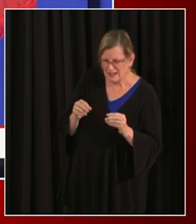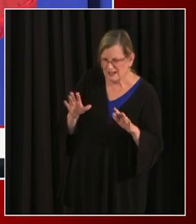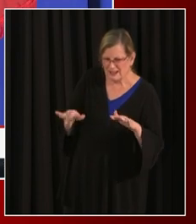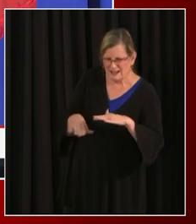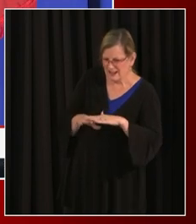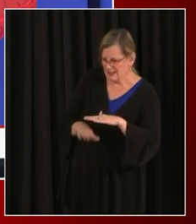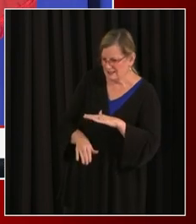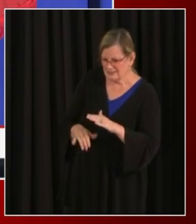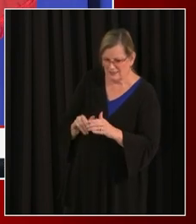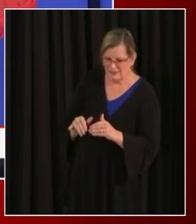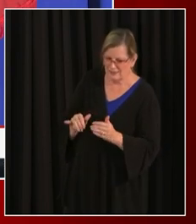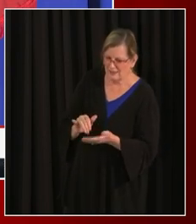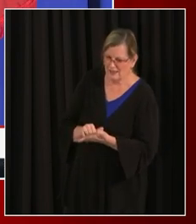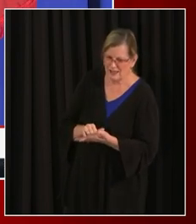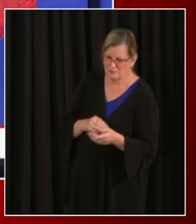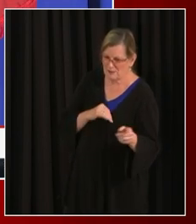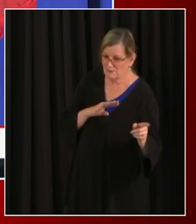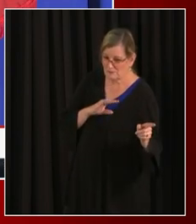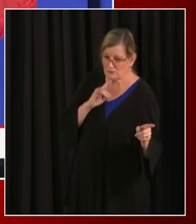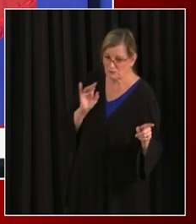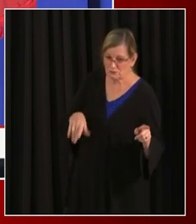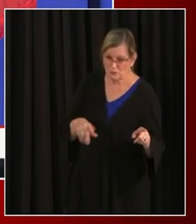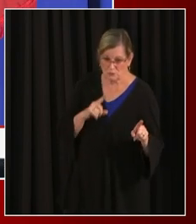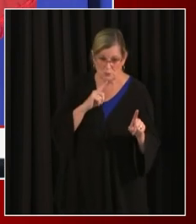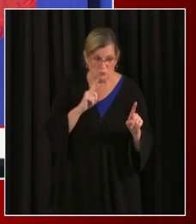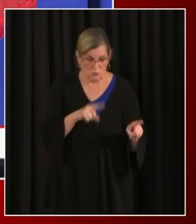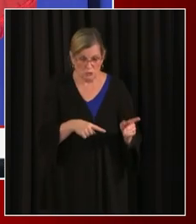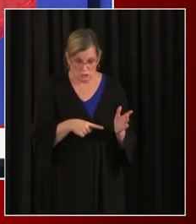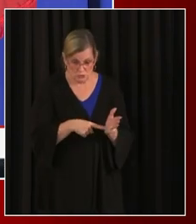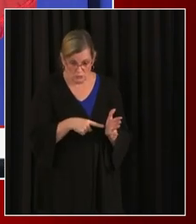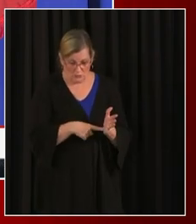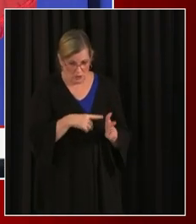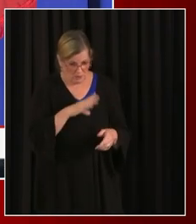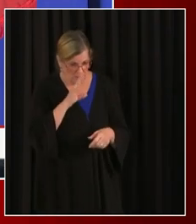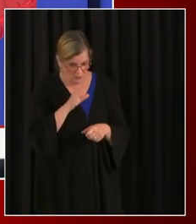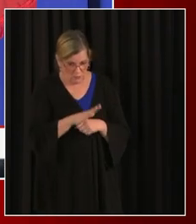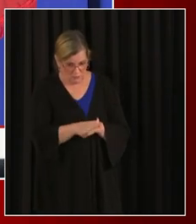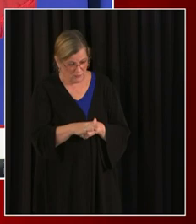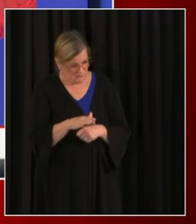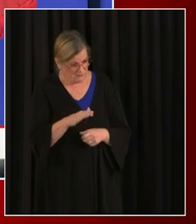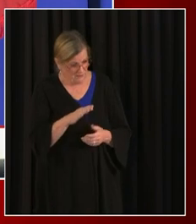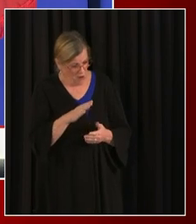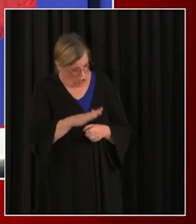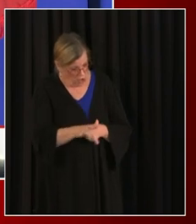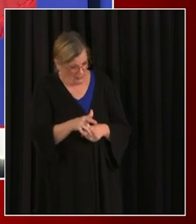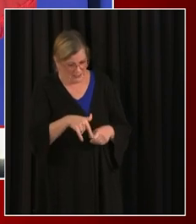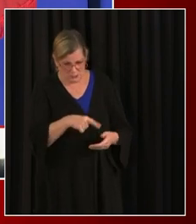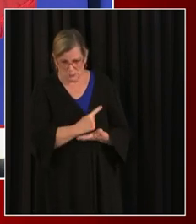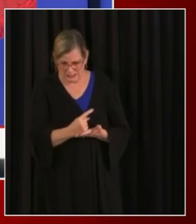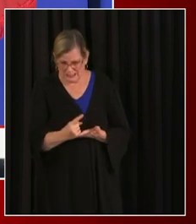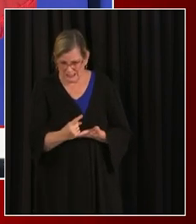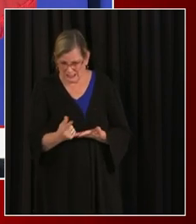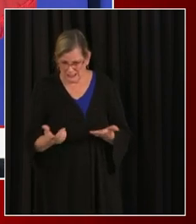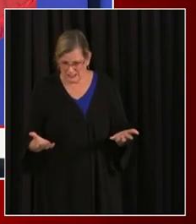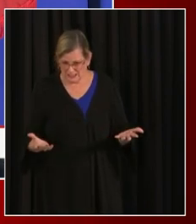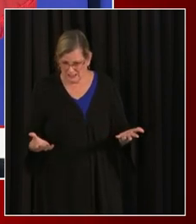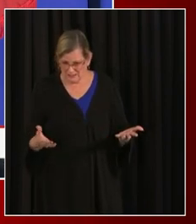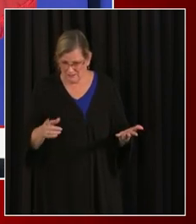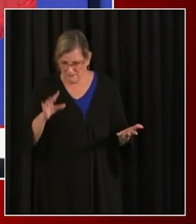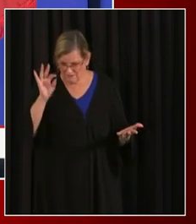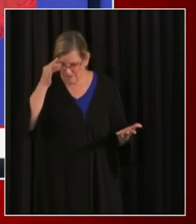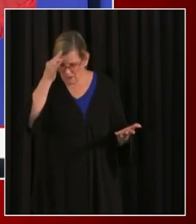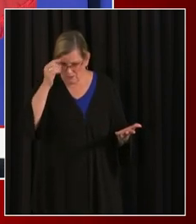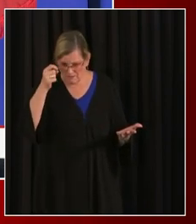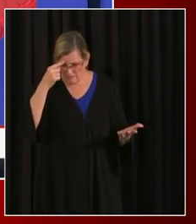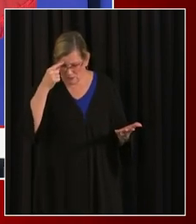But What- there's a report that was due, I believe, earlier this week or last week, I guess, to the federal government that shows